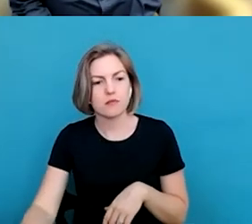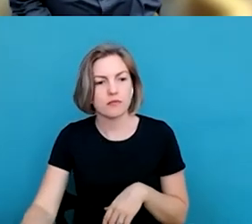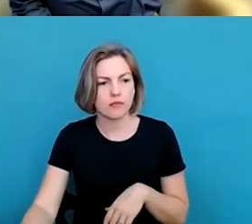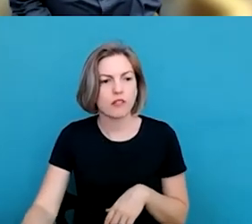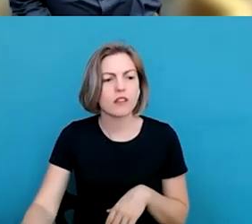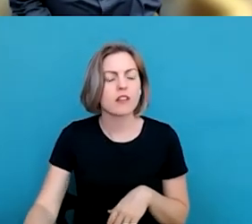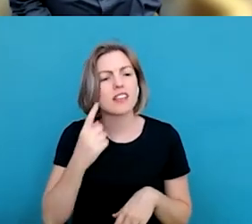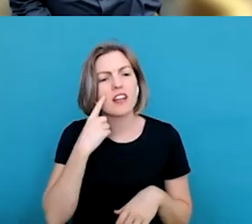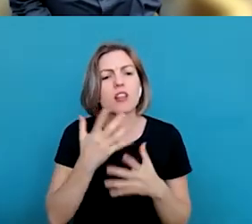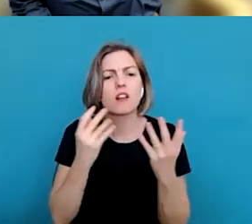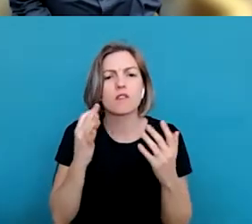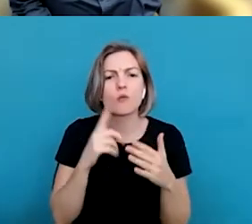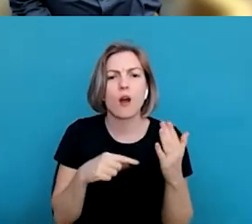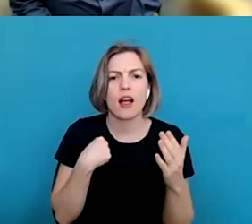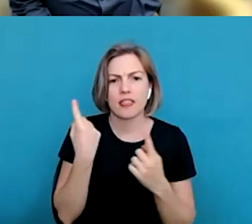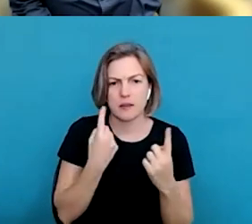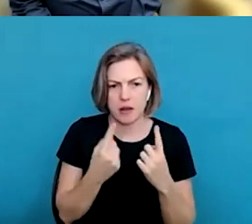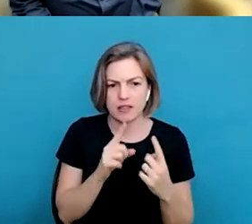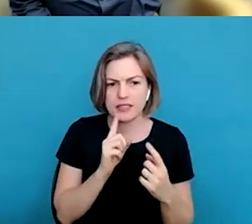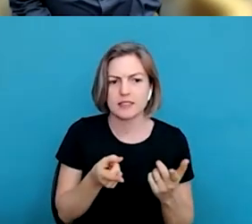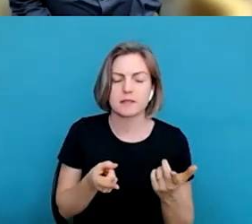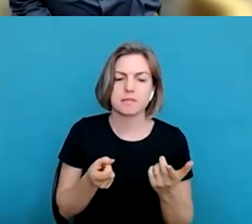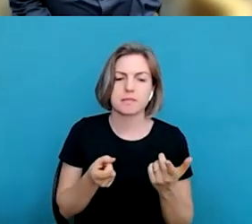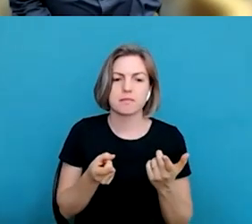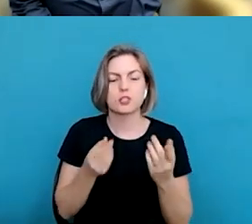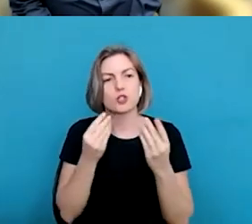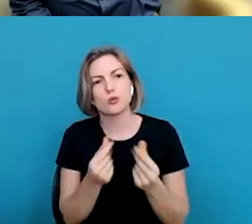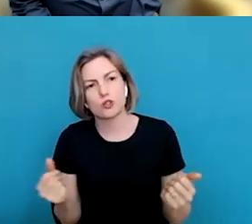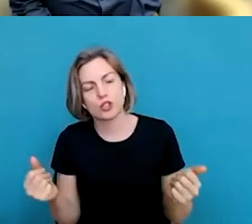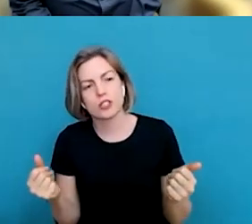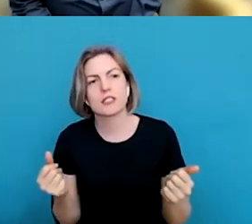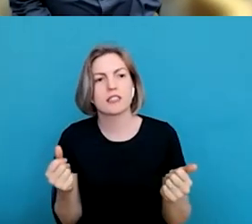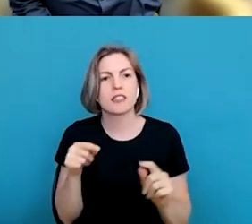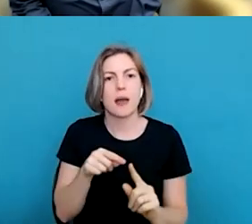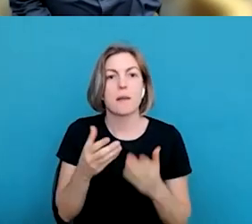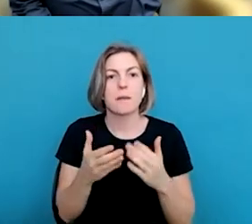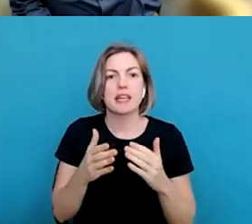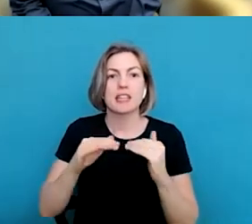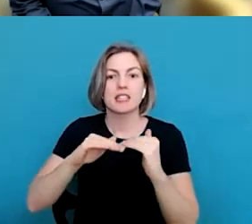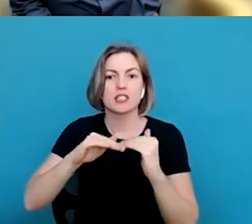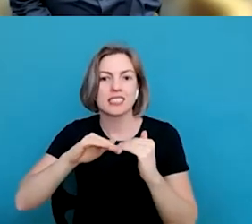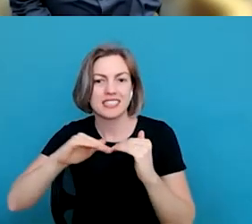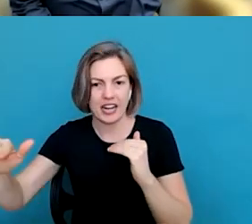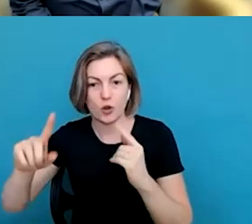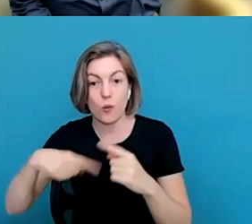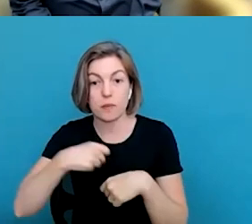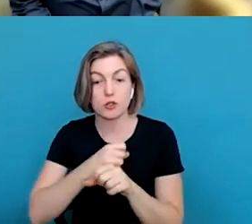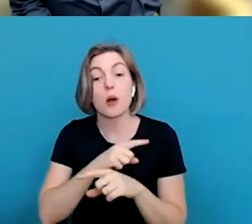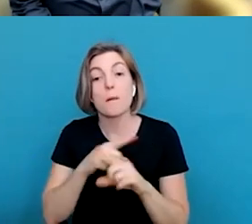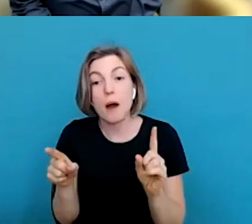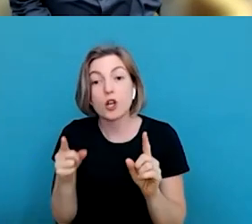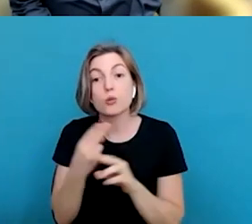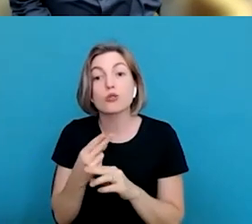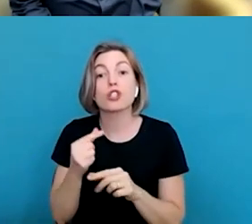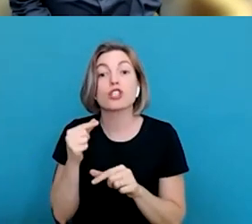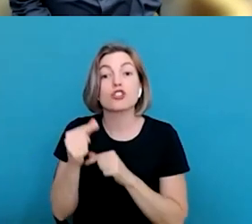of what I think about is sort of solutions that might be static once they're produced, but we use generative design to let